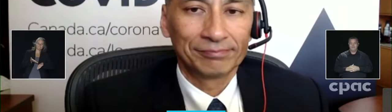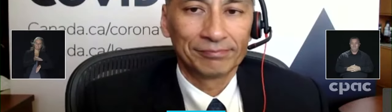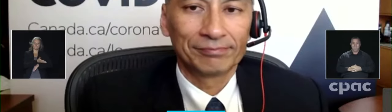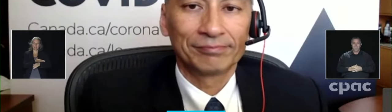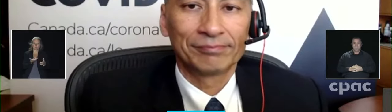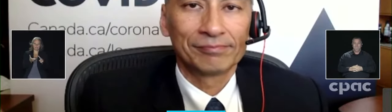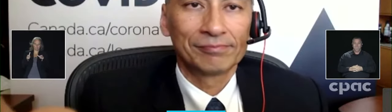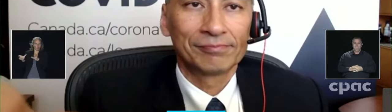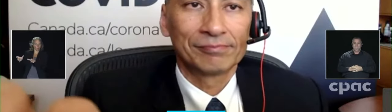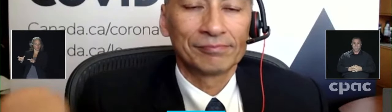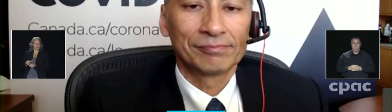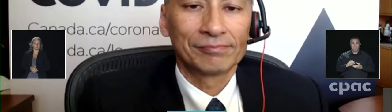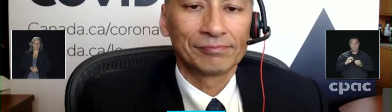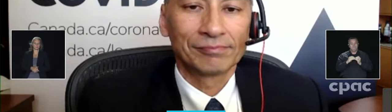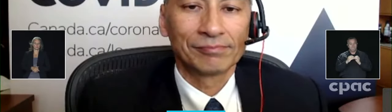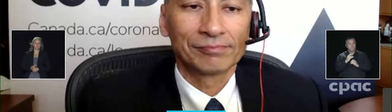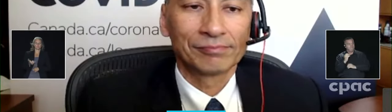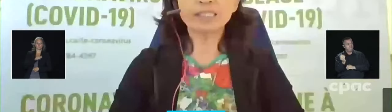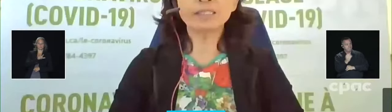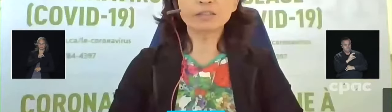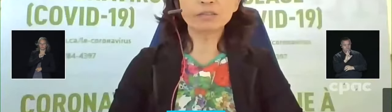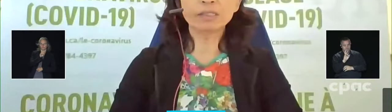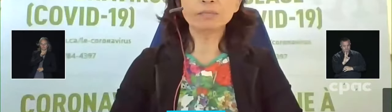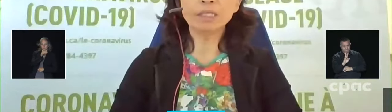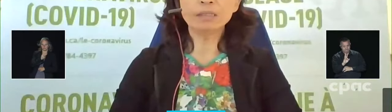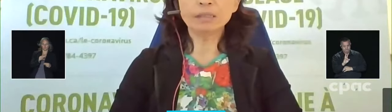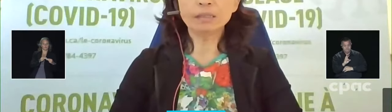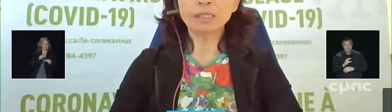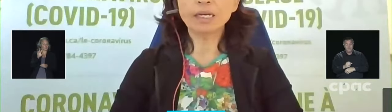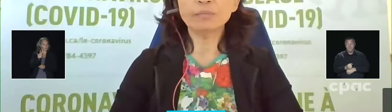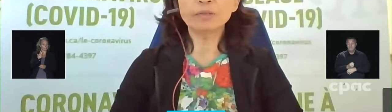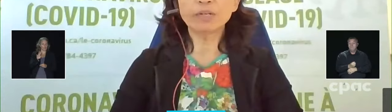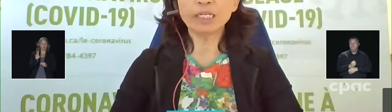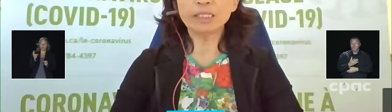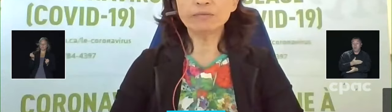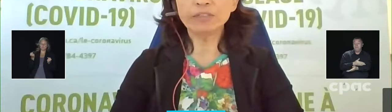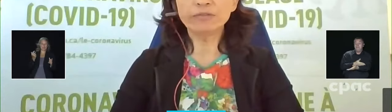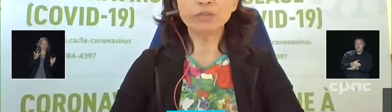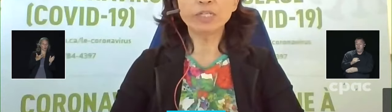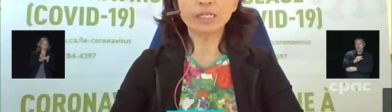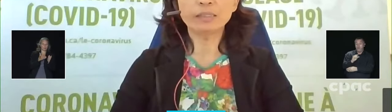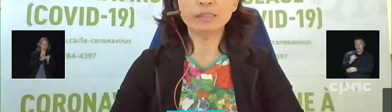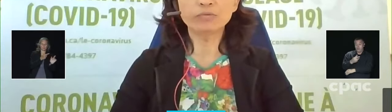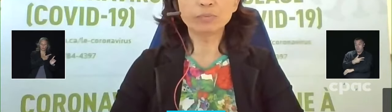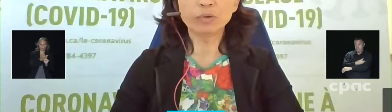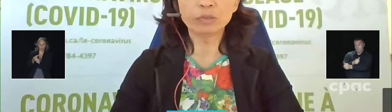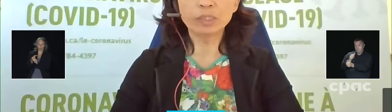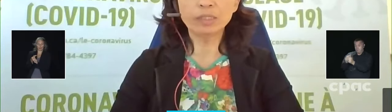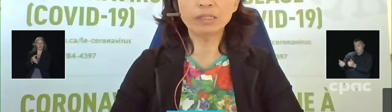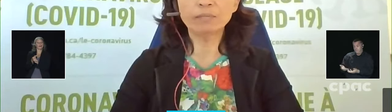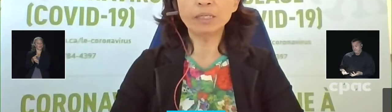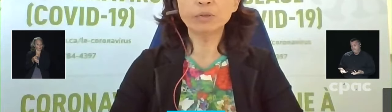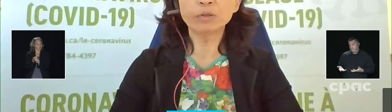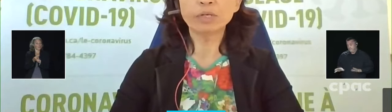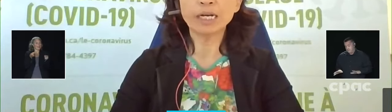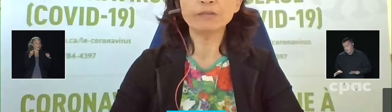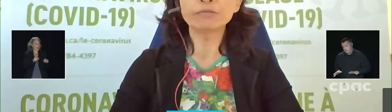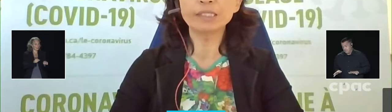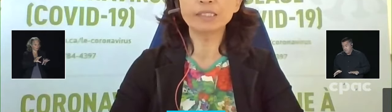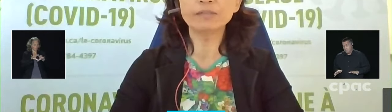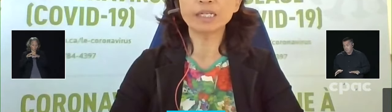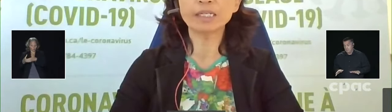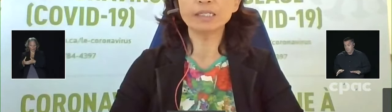Slide 7. With millions of vaccine doses administered, there have been relatively few cases reported in people who